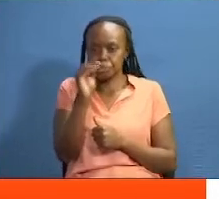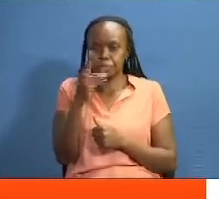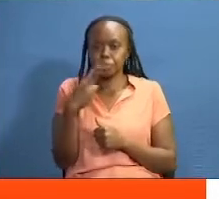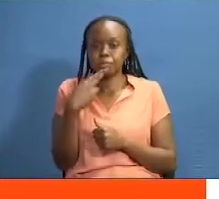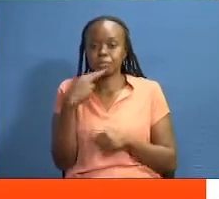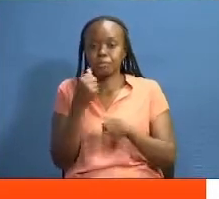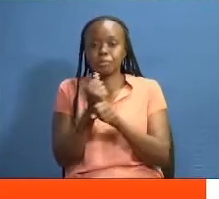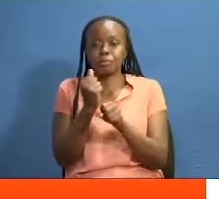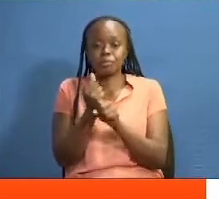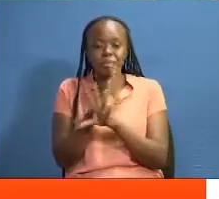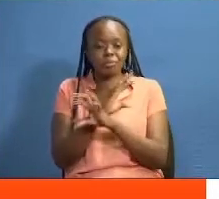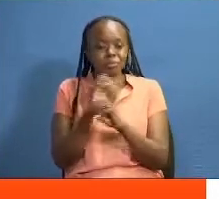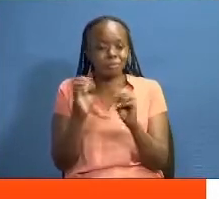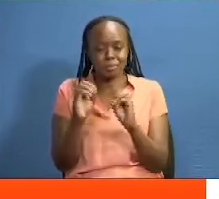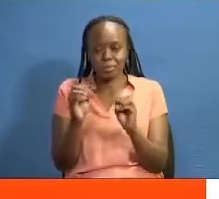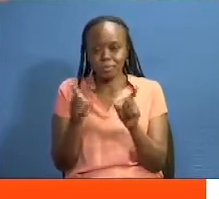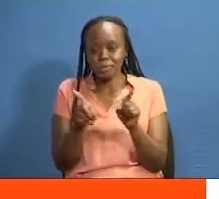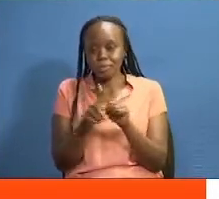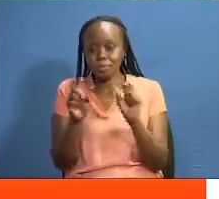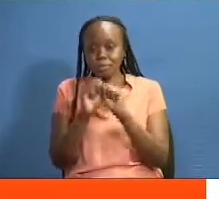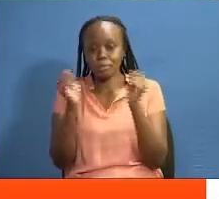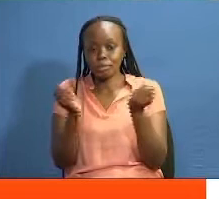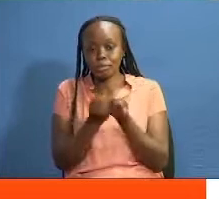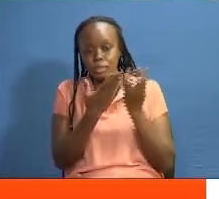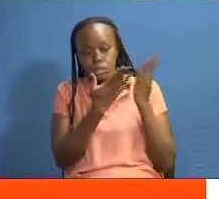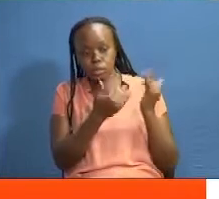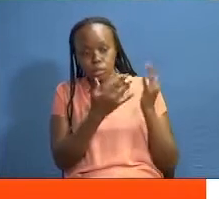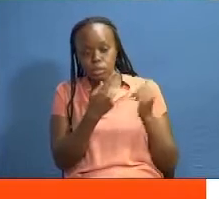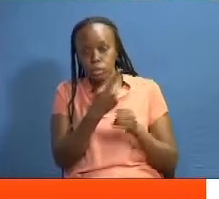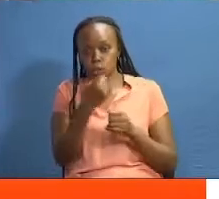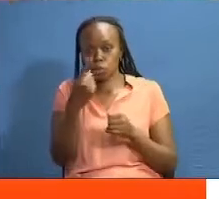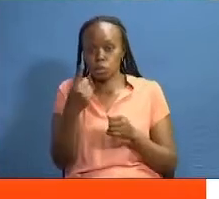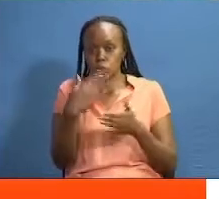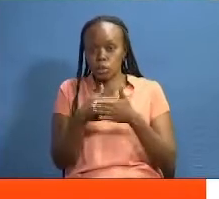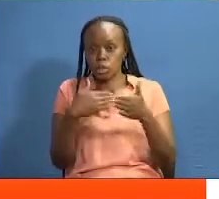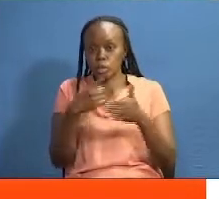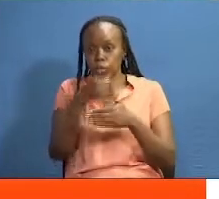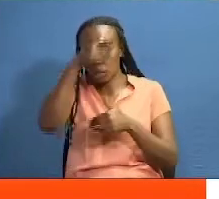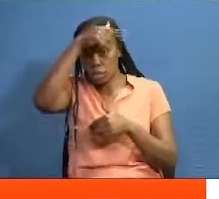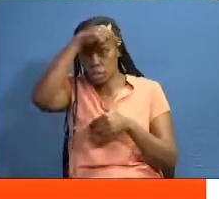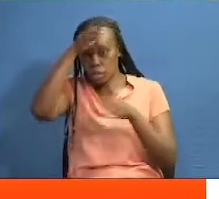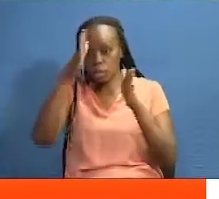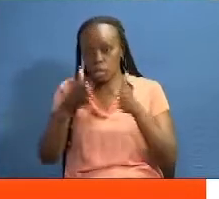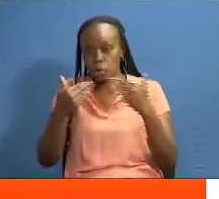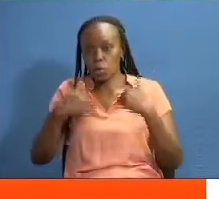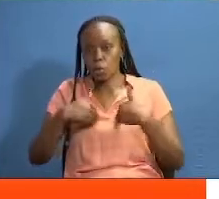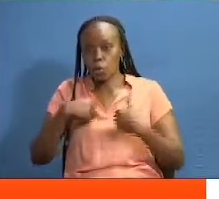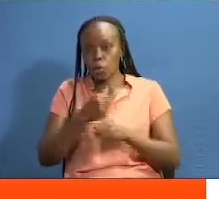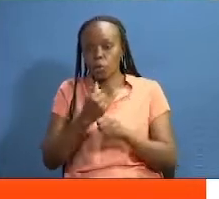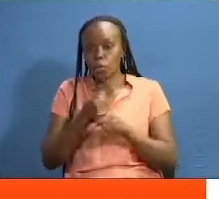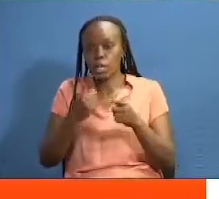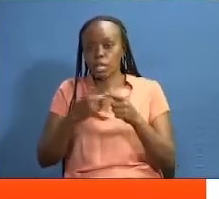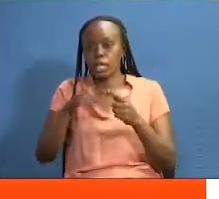are unemployed. Sure. And the society expects you that, after you graduate, you get a job. They get it